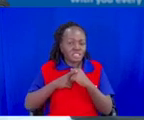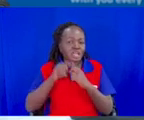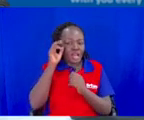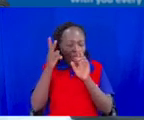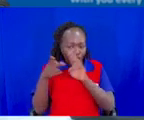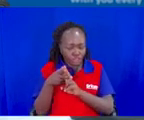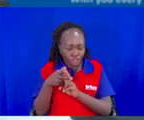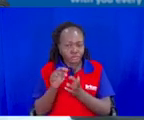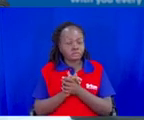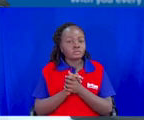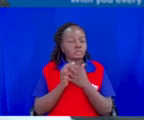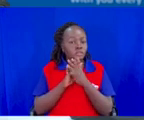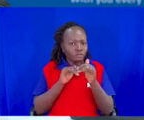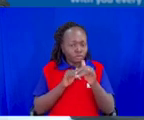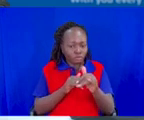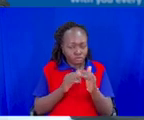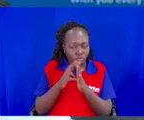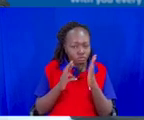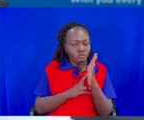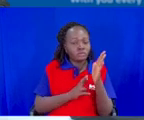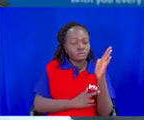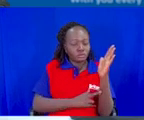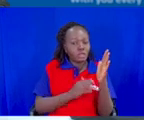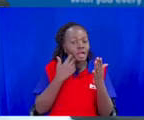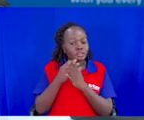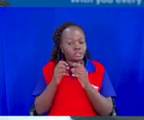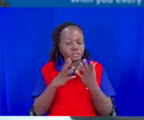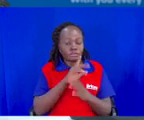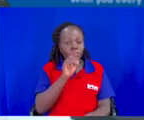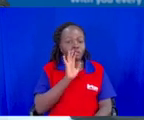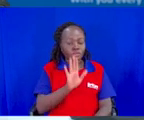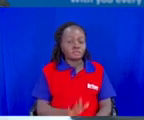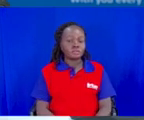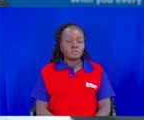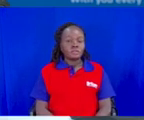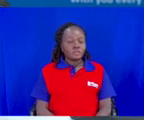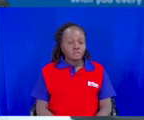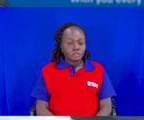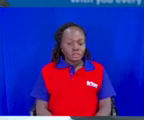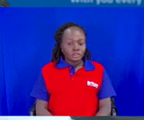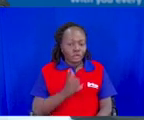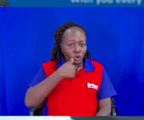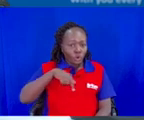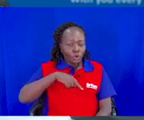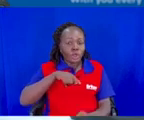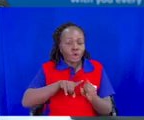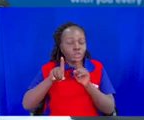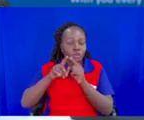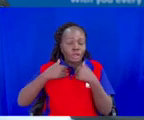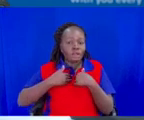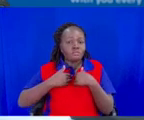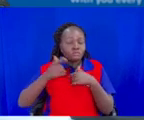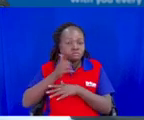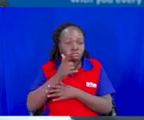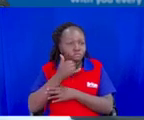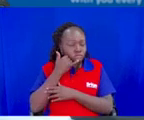*483*806#, and follow the prompts to submit your question. We shall also allow some live calls